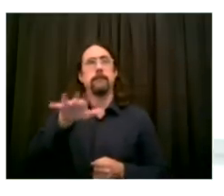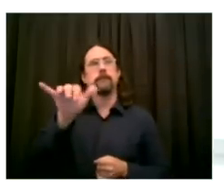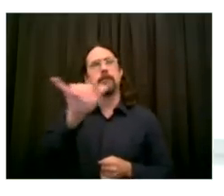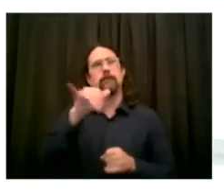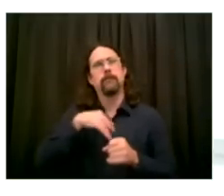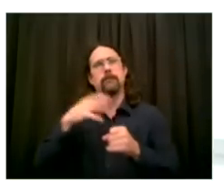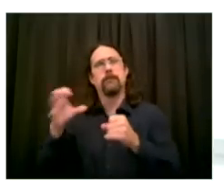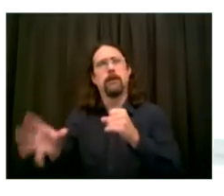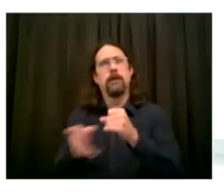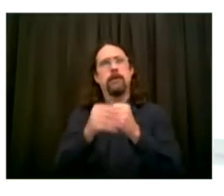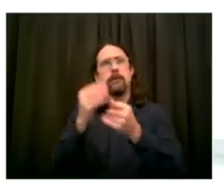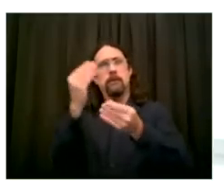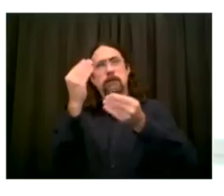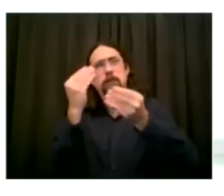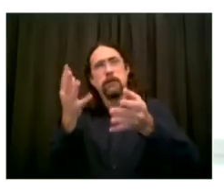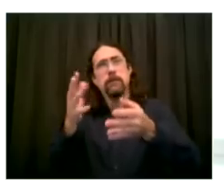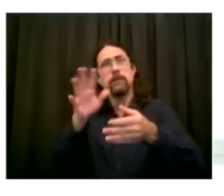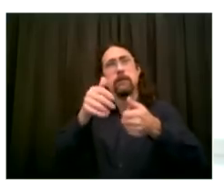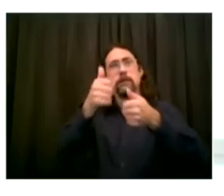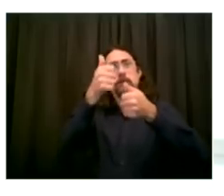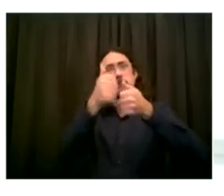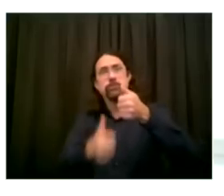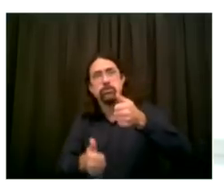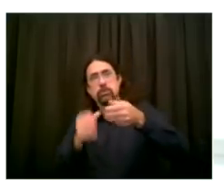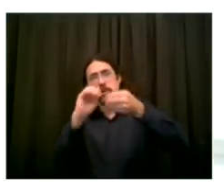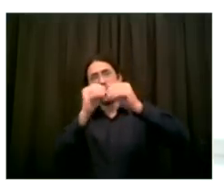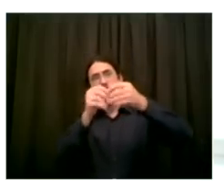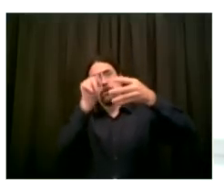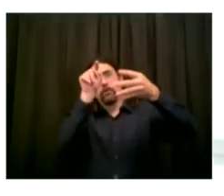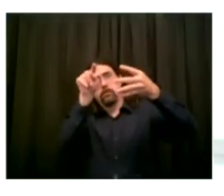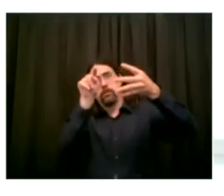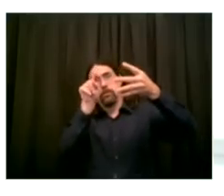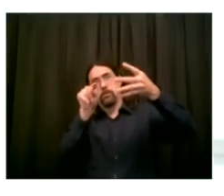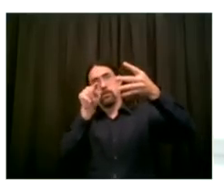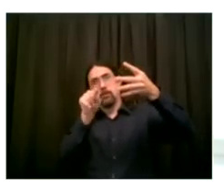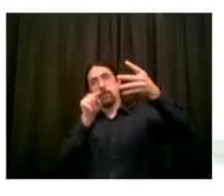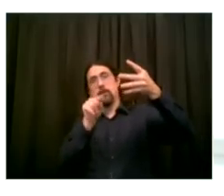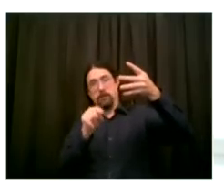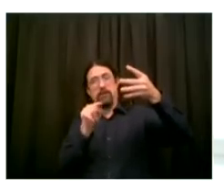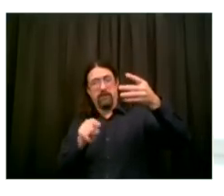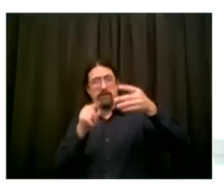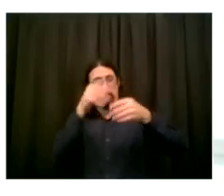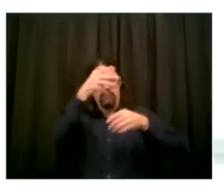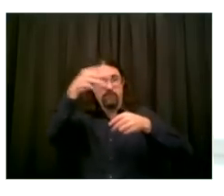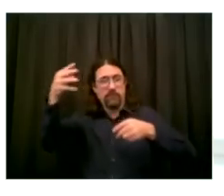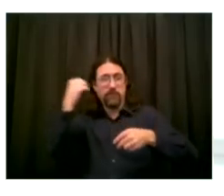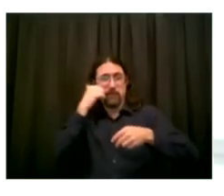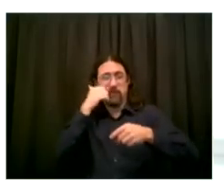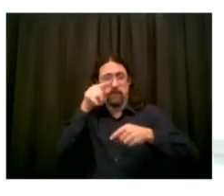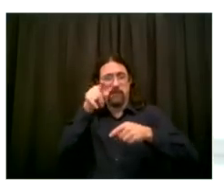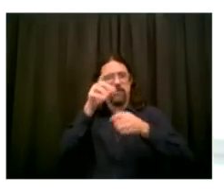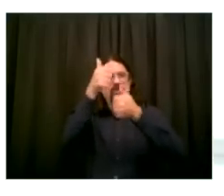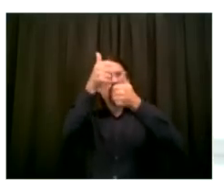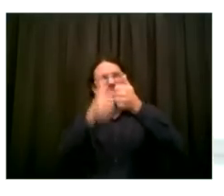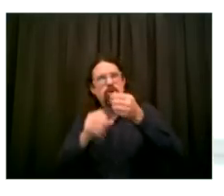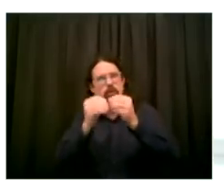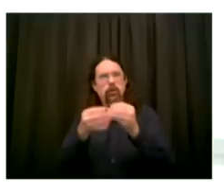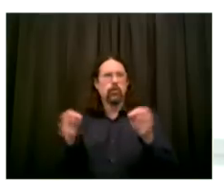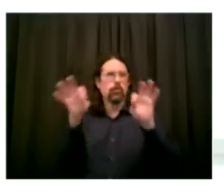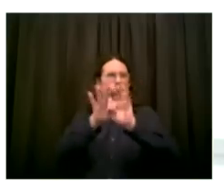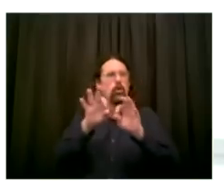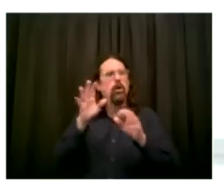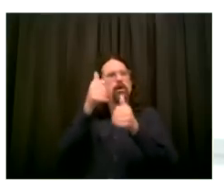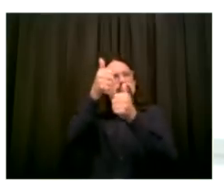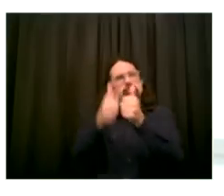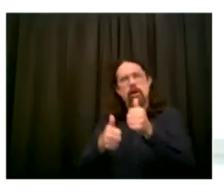the overall level of infection, but then we have to match it up, as the mayor was saying, to what's happening with test